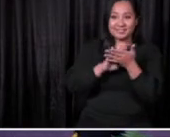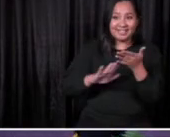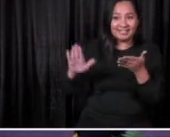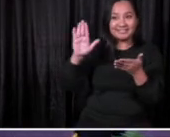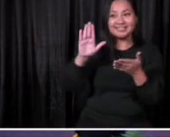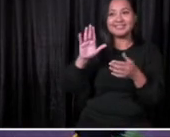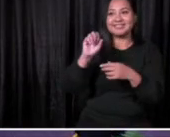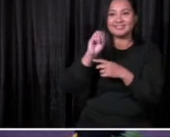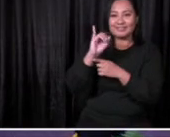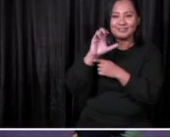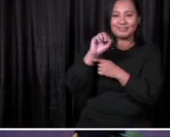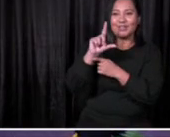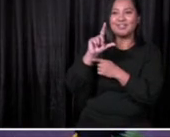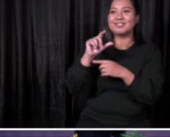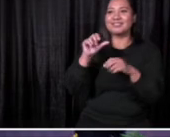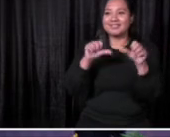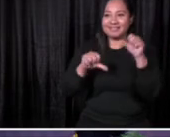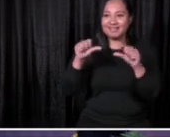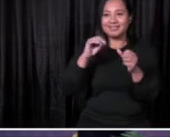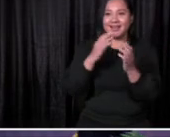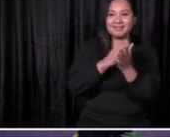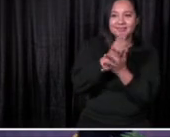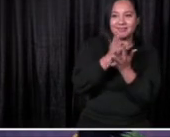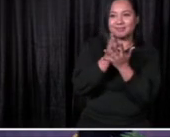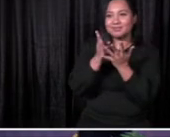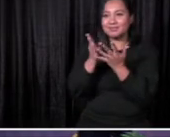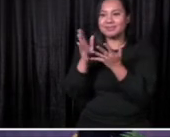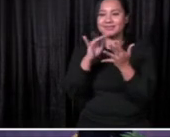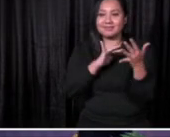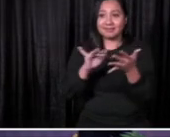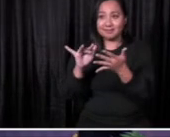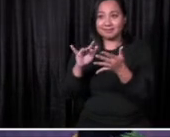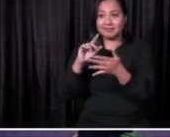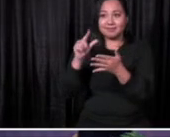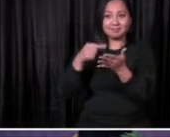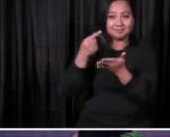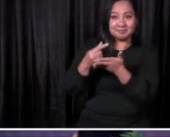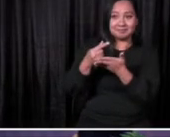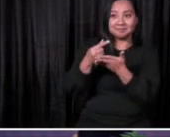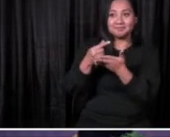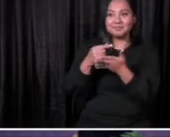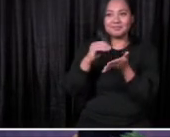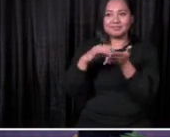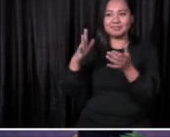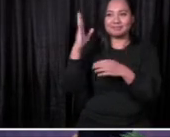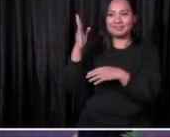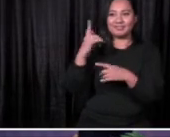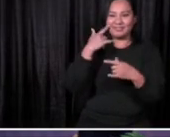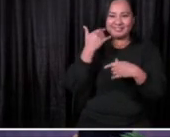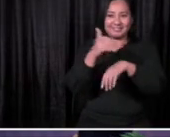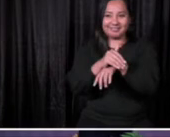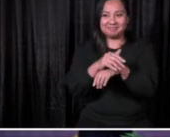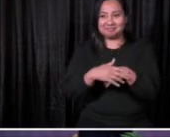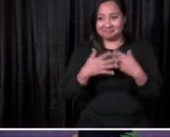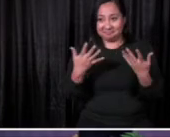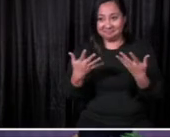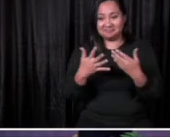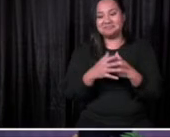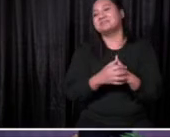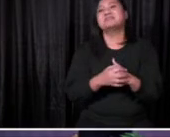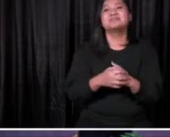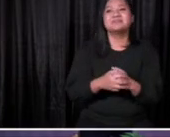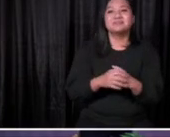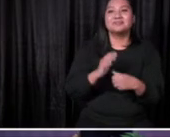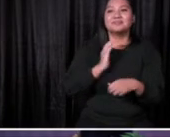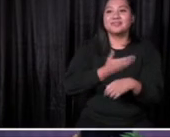and Interdisciplinary Studies commencement student speaker for this year. Our speaker for this